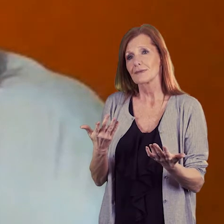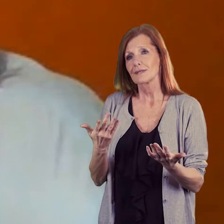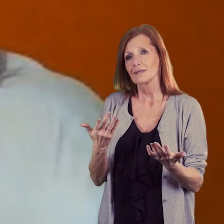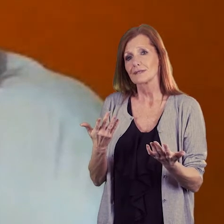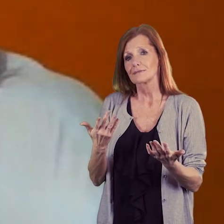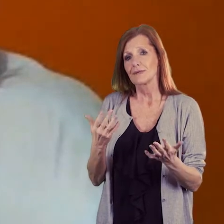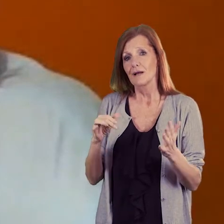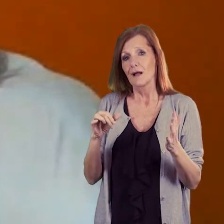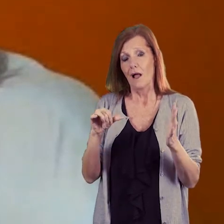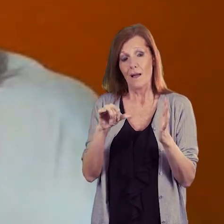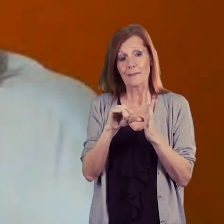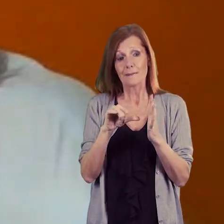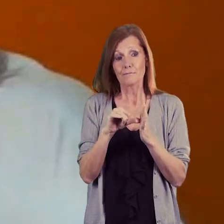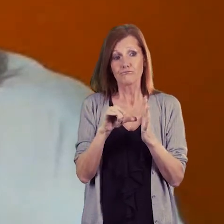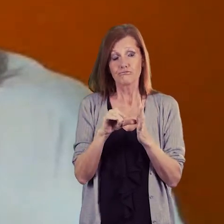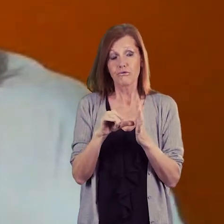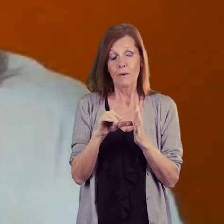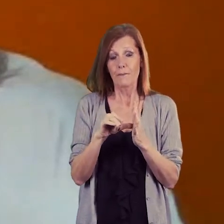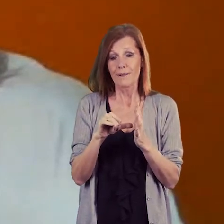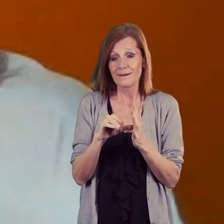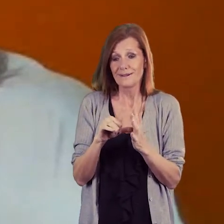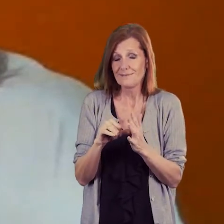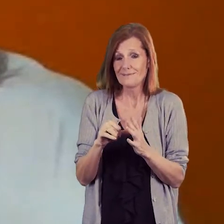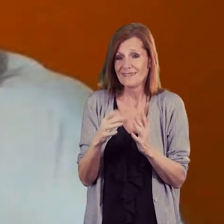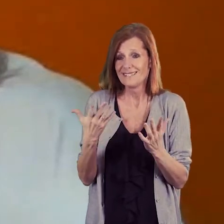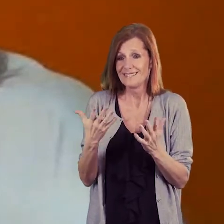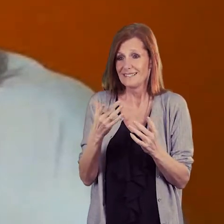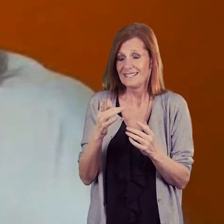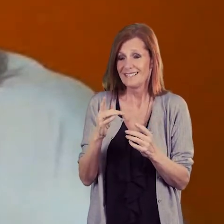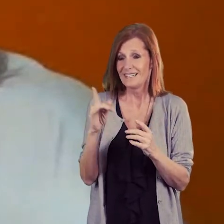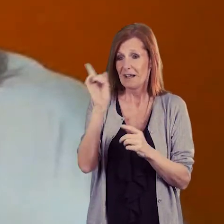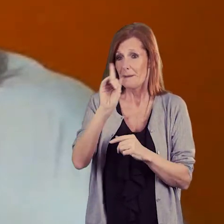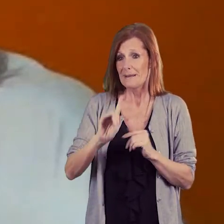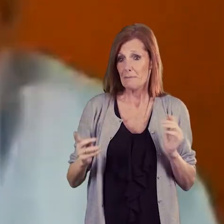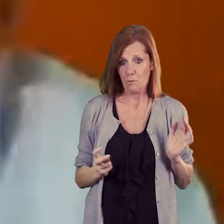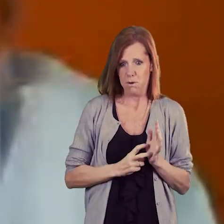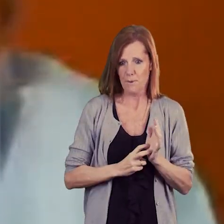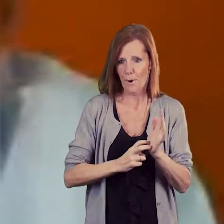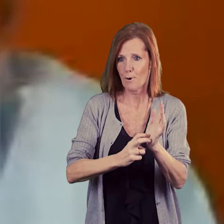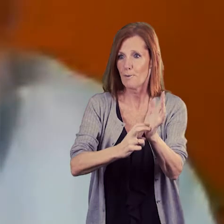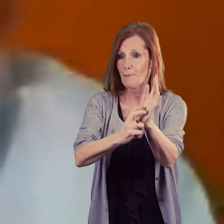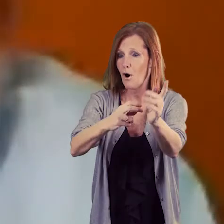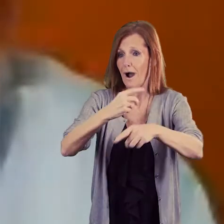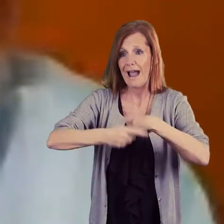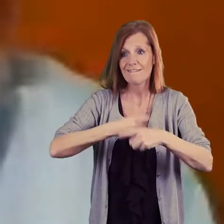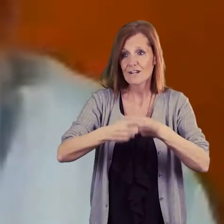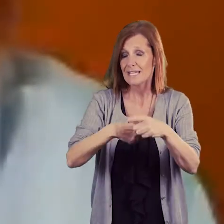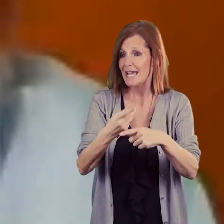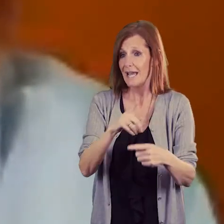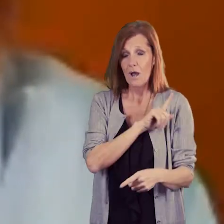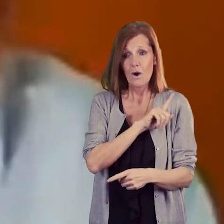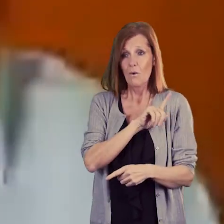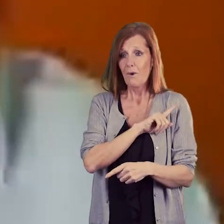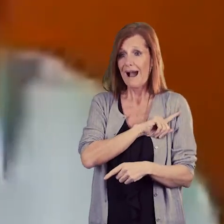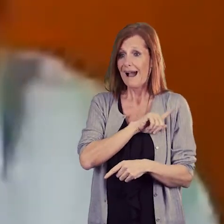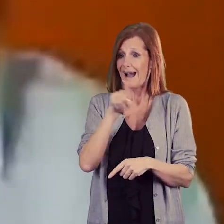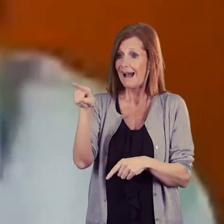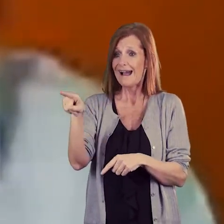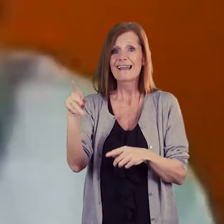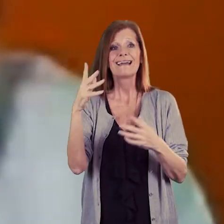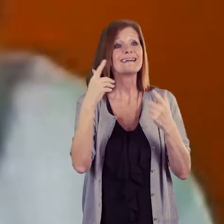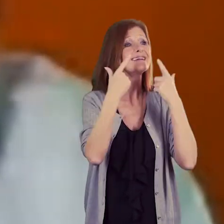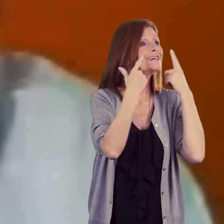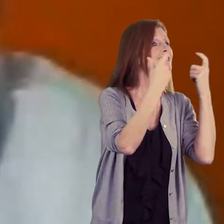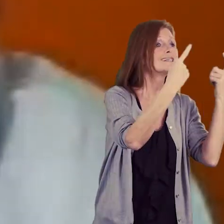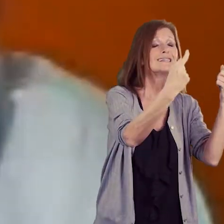got is people rebook them year after year, because they have difficulty in finding